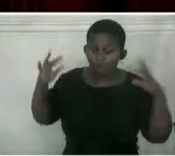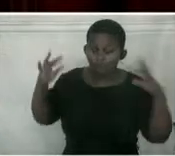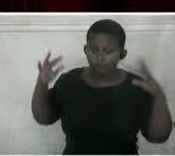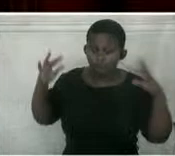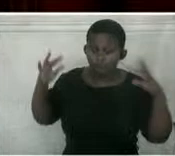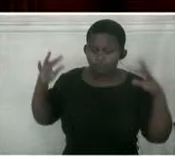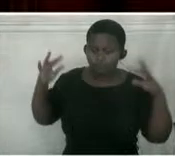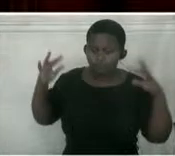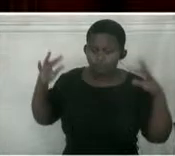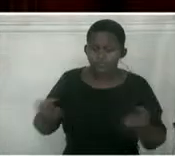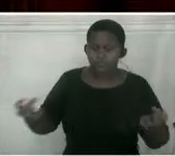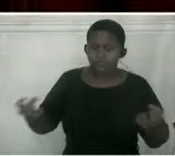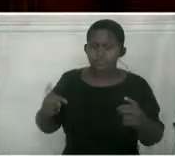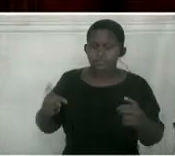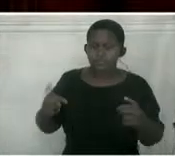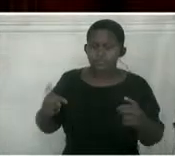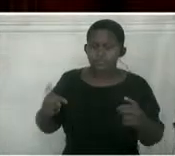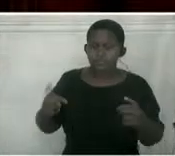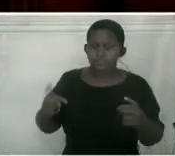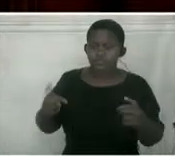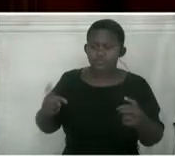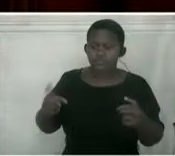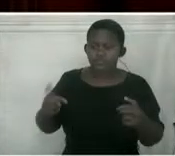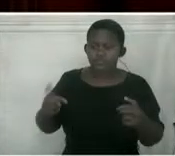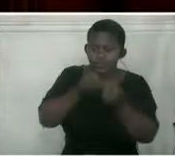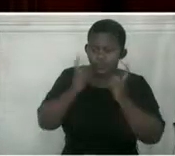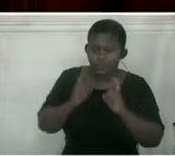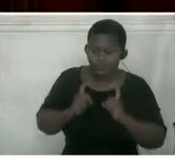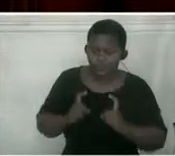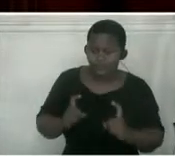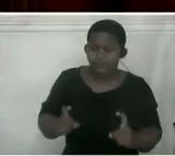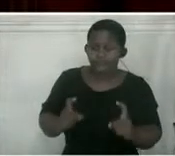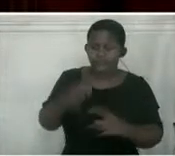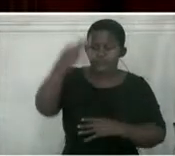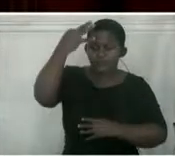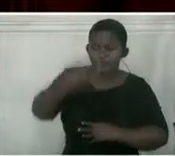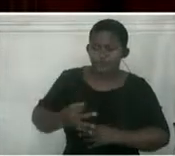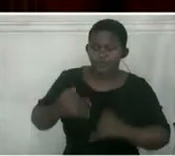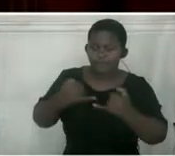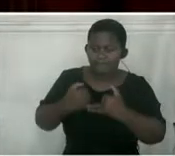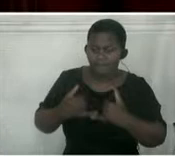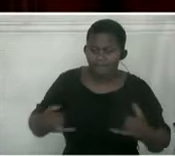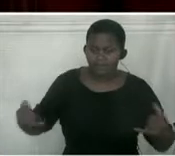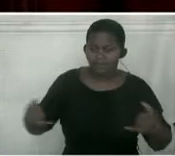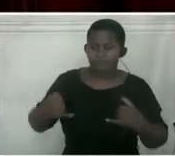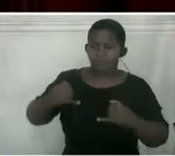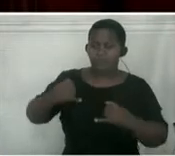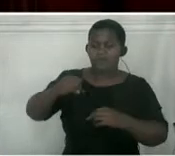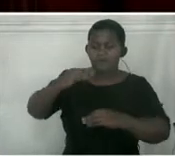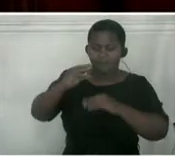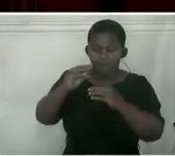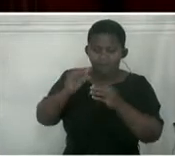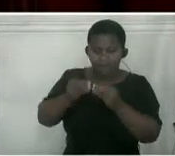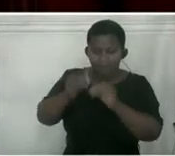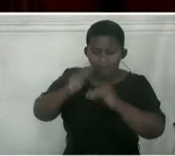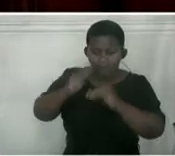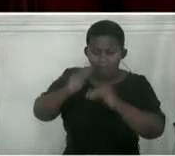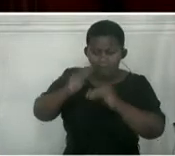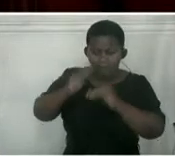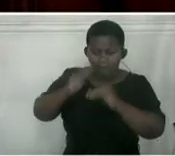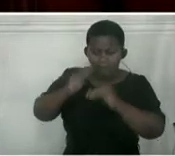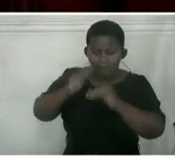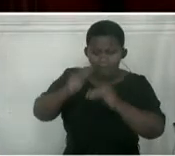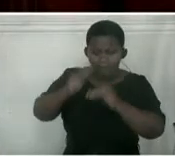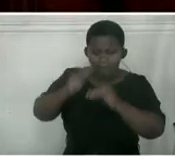resources and energies to hurry to the front line of rebuilding our society and